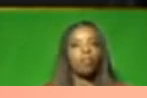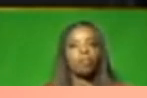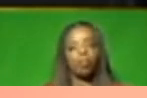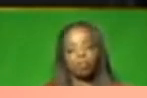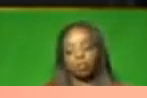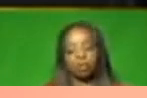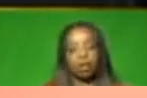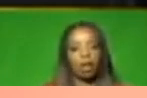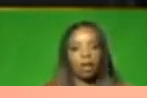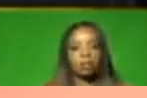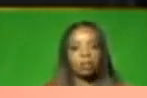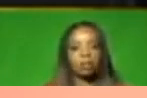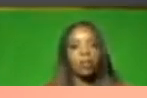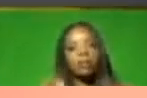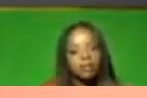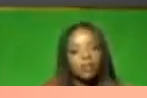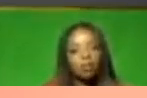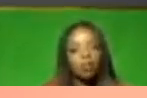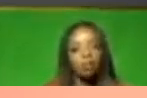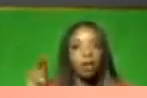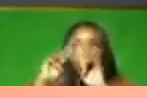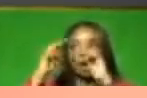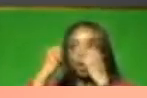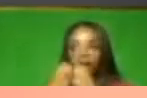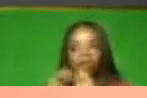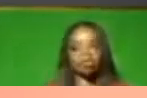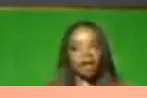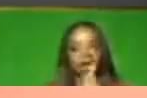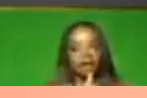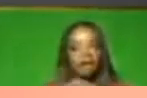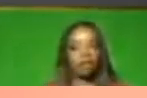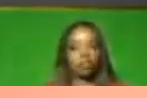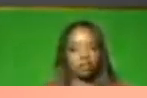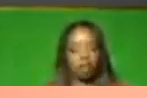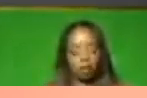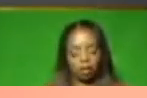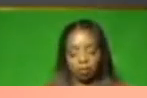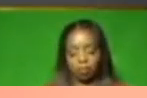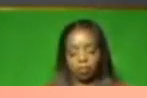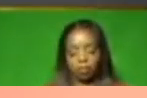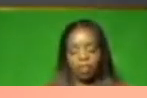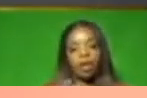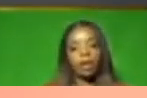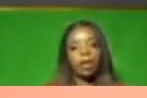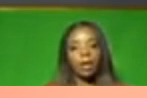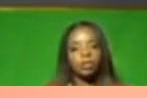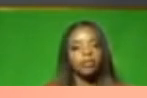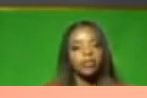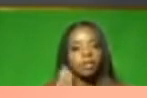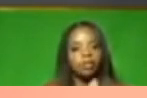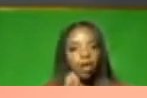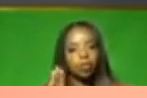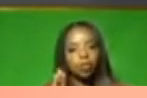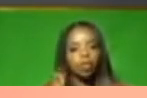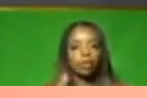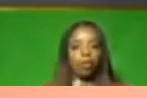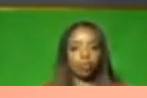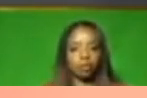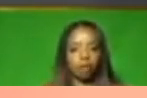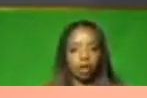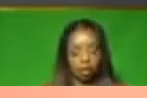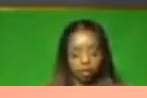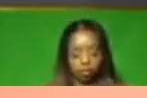National AIDS Council and the Human Resource Development Council. The DP convenes